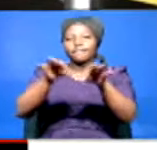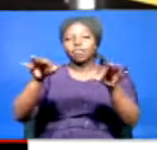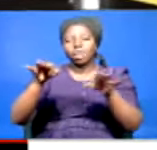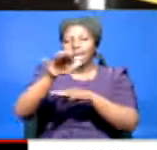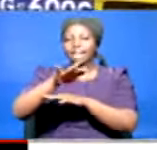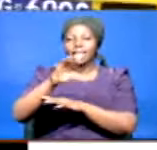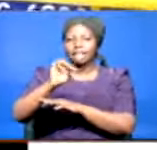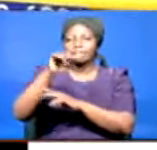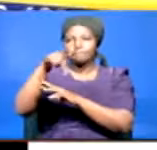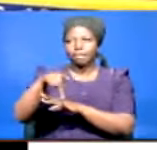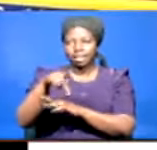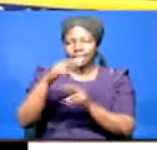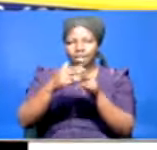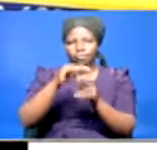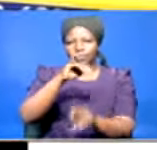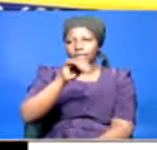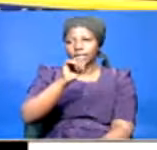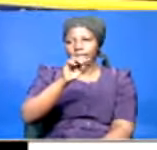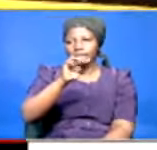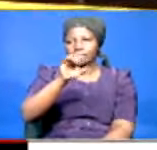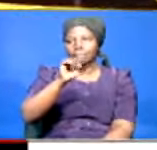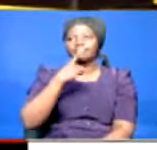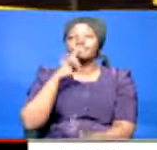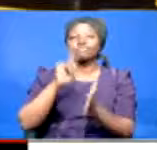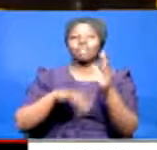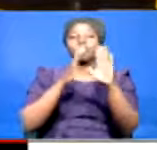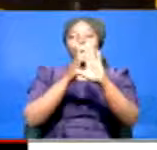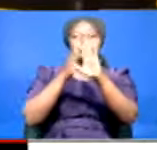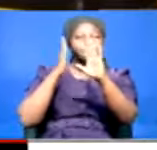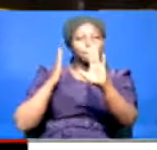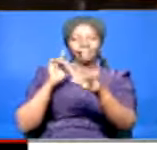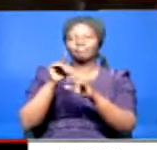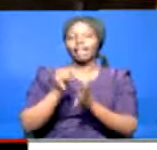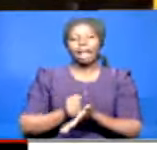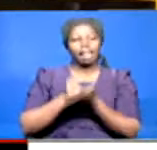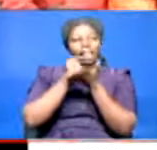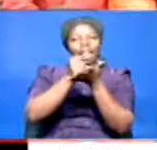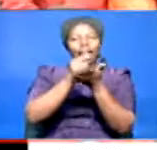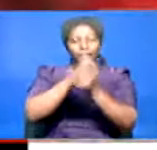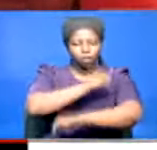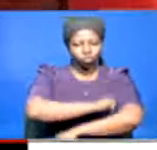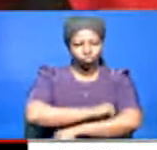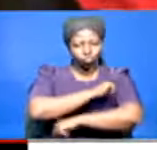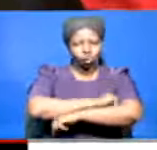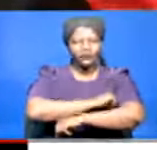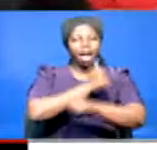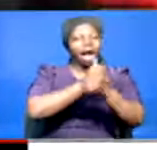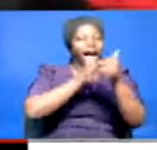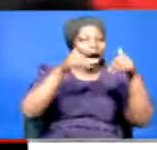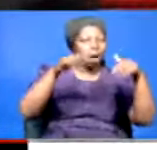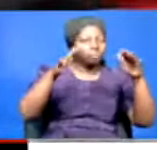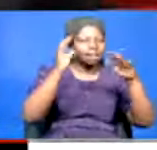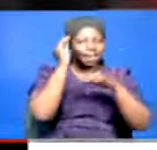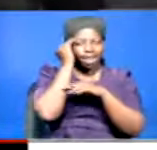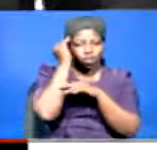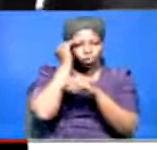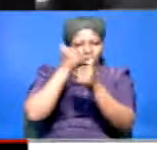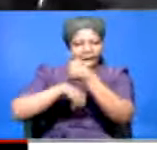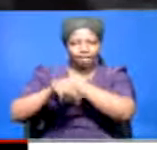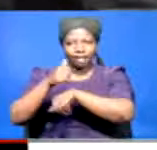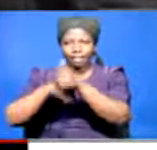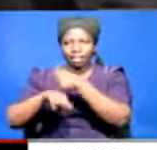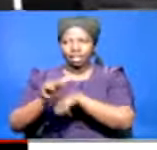Kivuo, said the buses would aid in school's extracurricular activities.